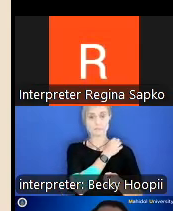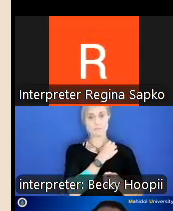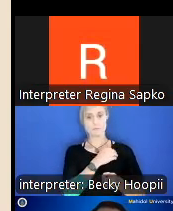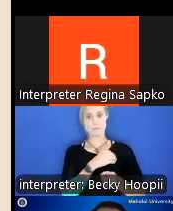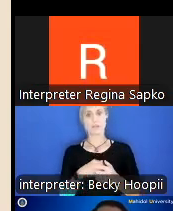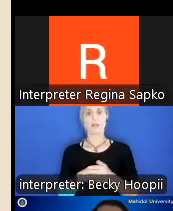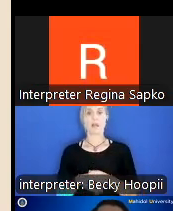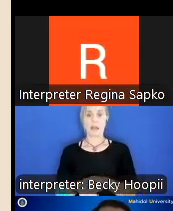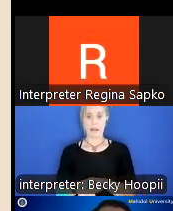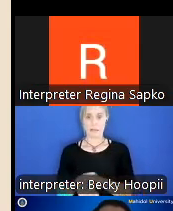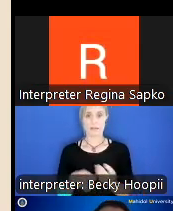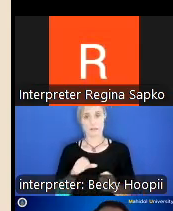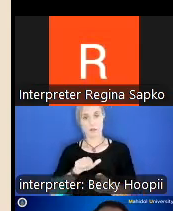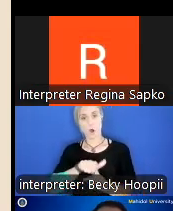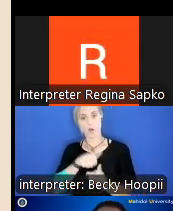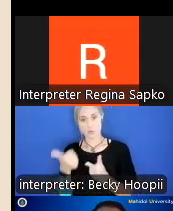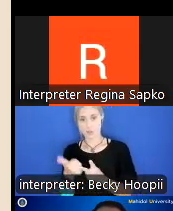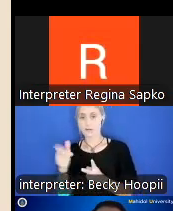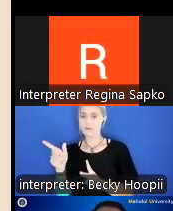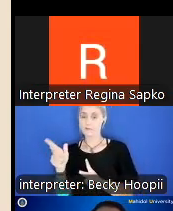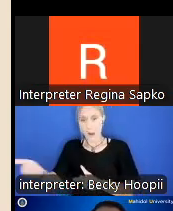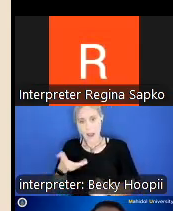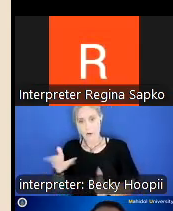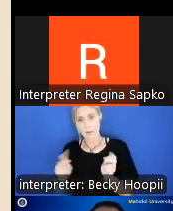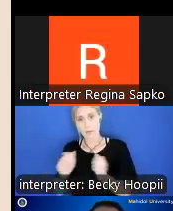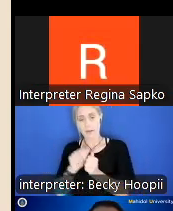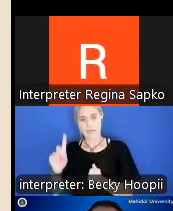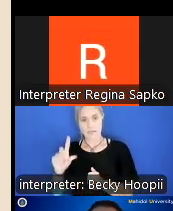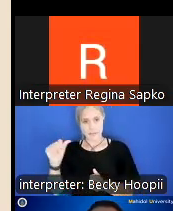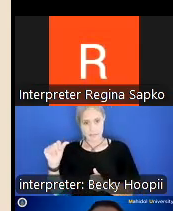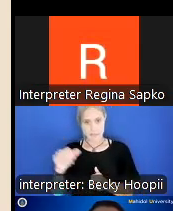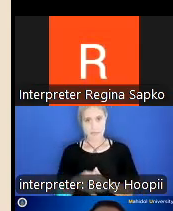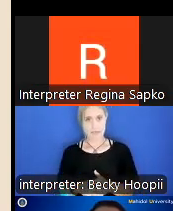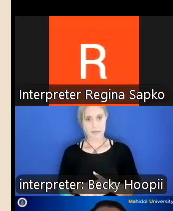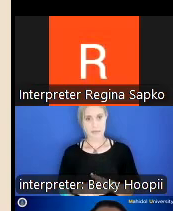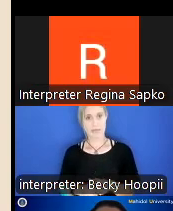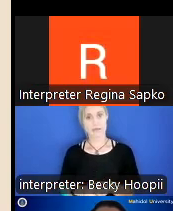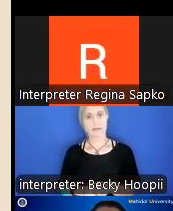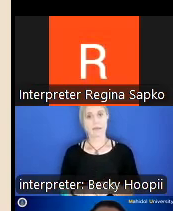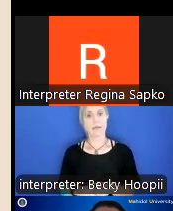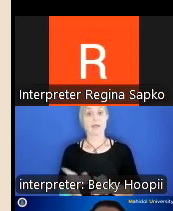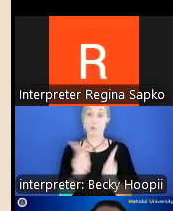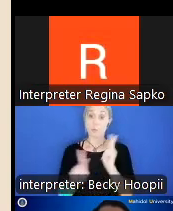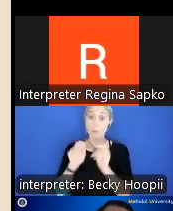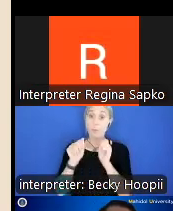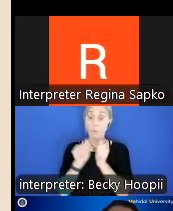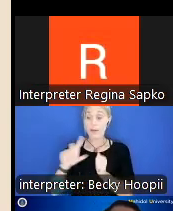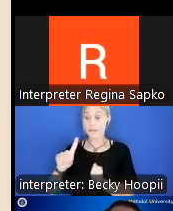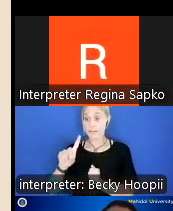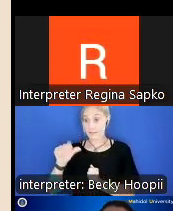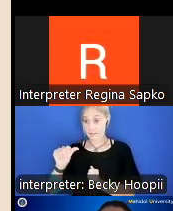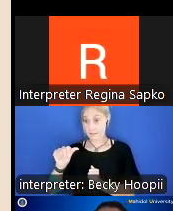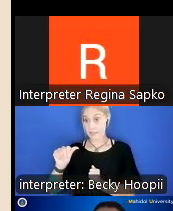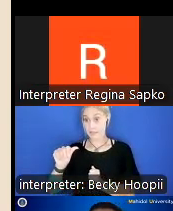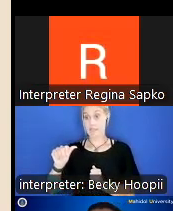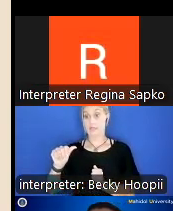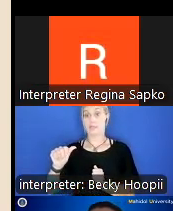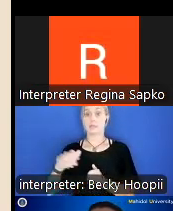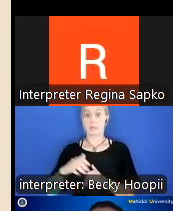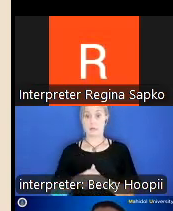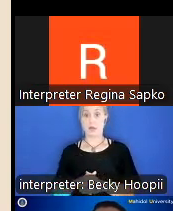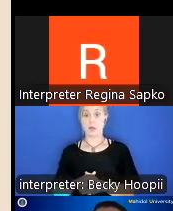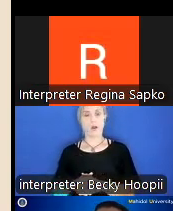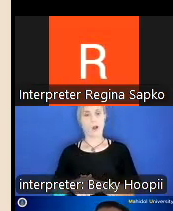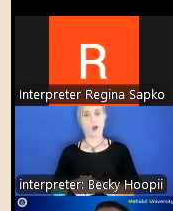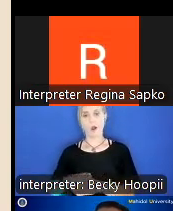disability. And the most of people person with disability also like a low skill or routine